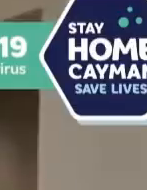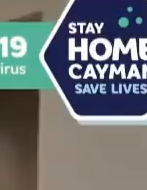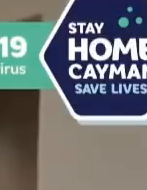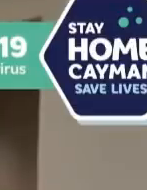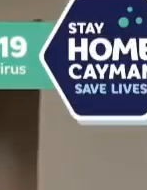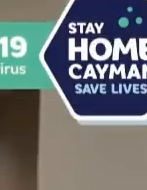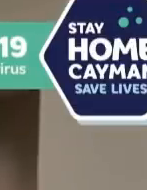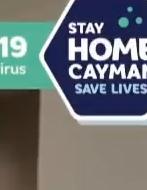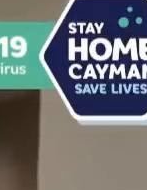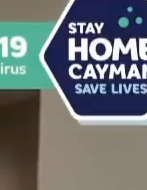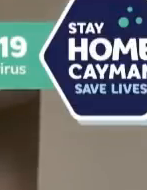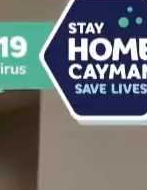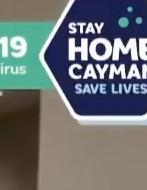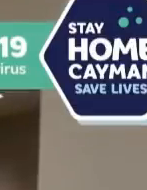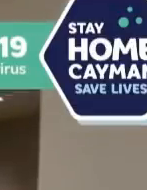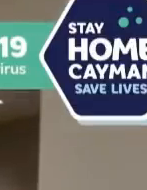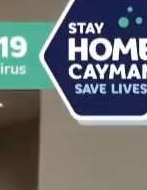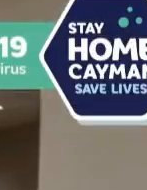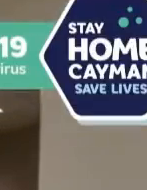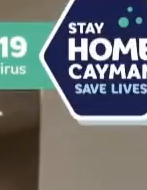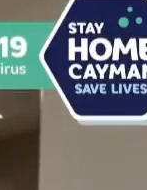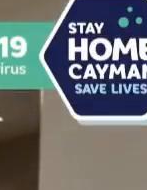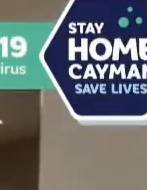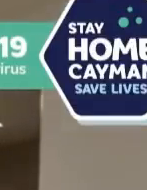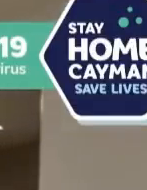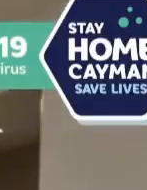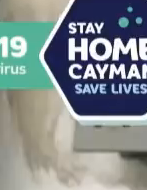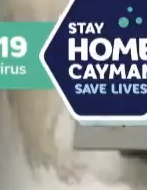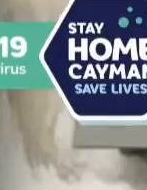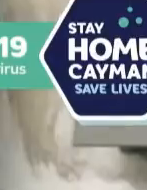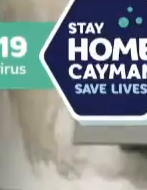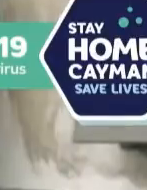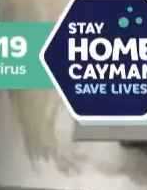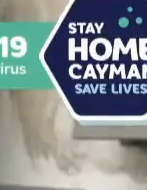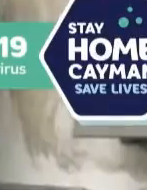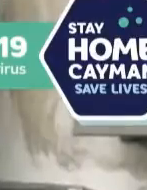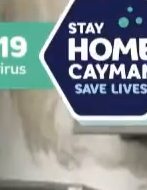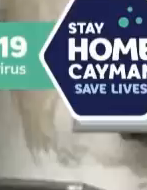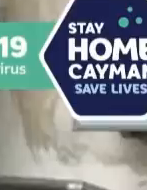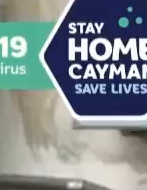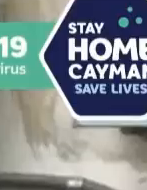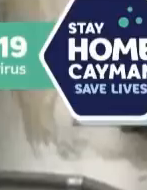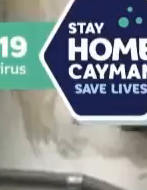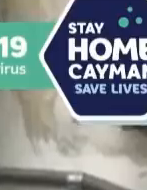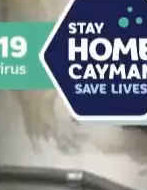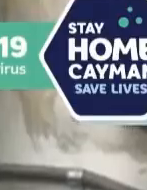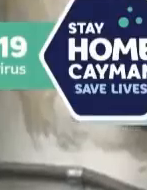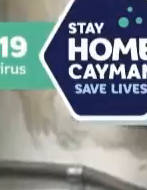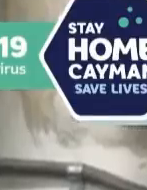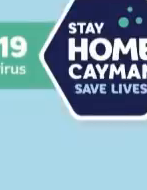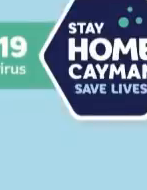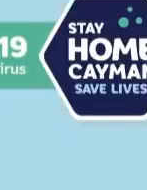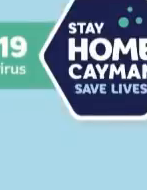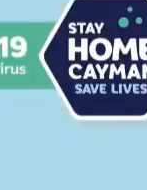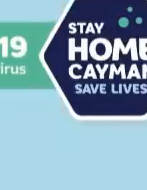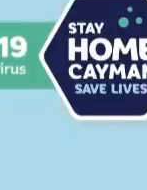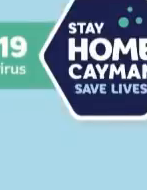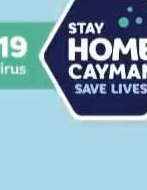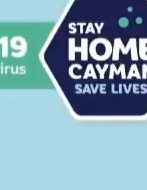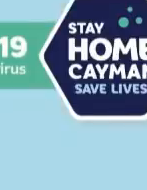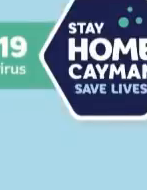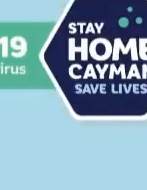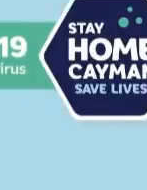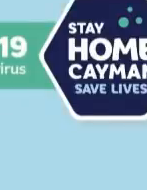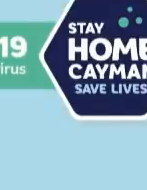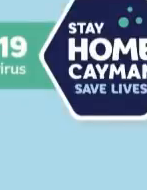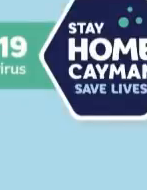on the front line and wish to give them a shout out, or if you have a personal experience of Cayman kindness, we want to hear from you. Frontline